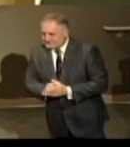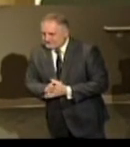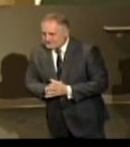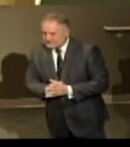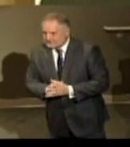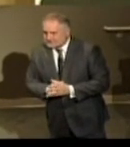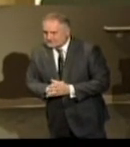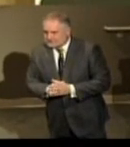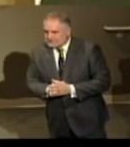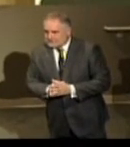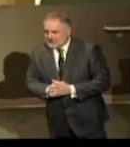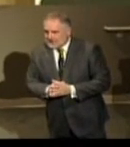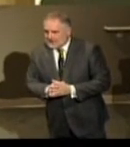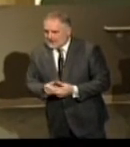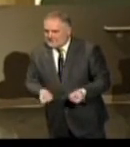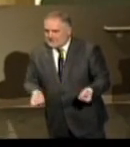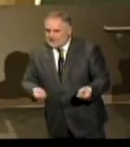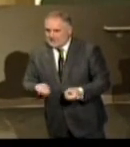I happen to believe it,